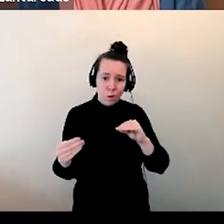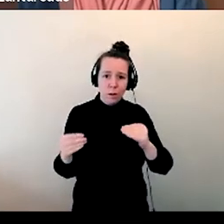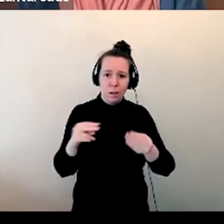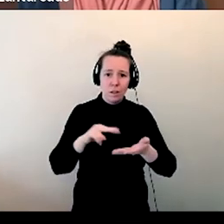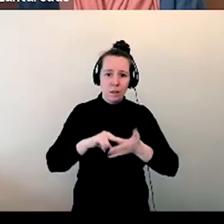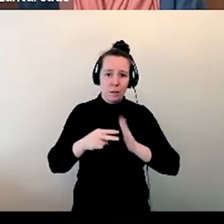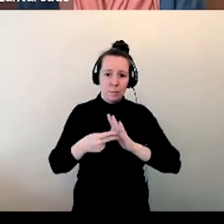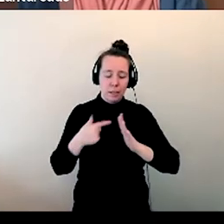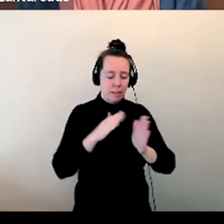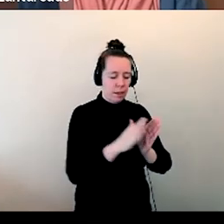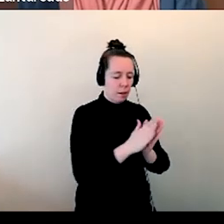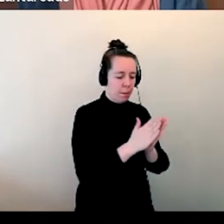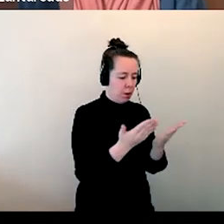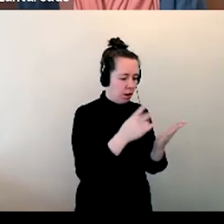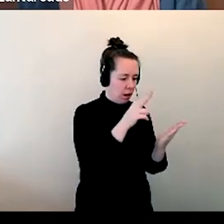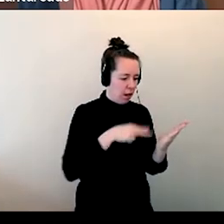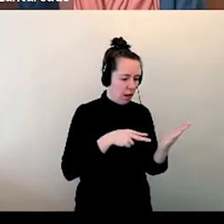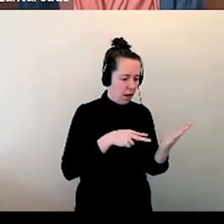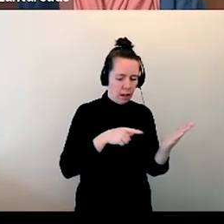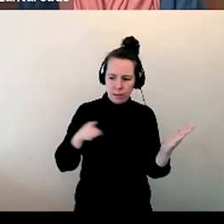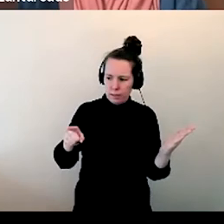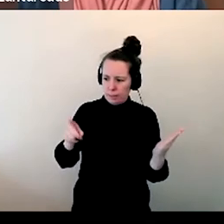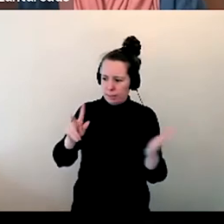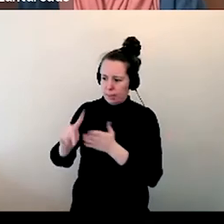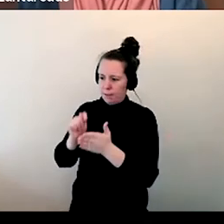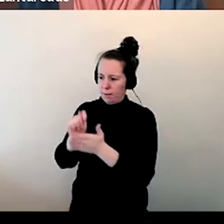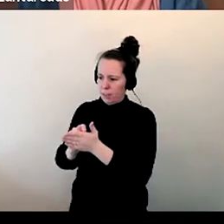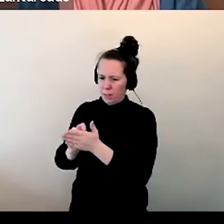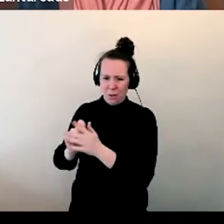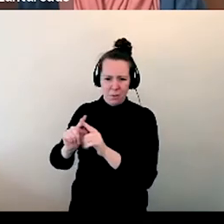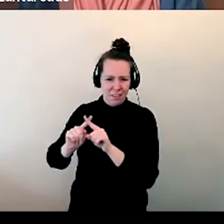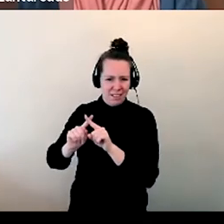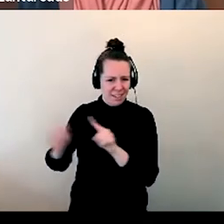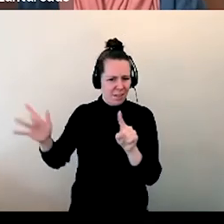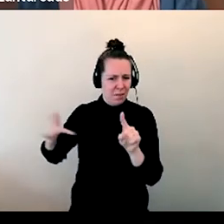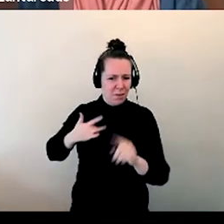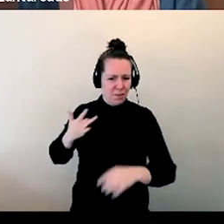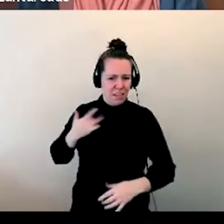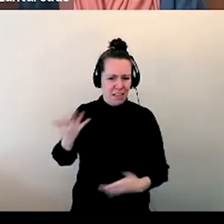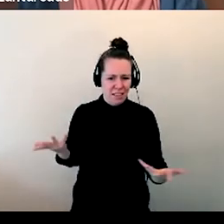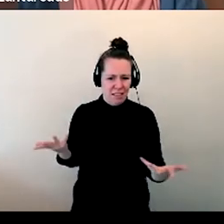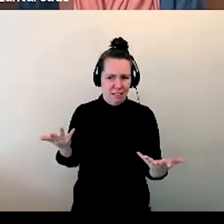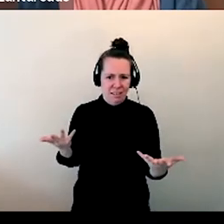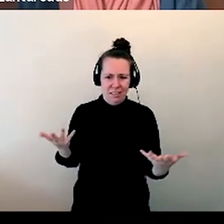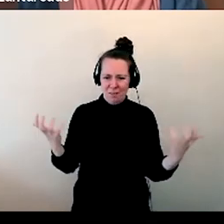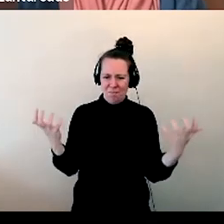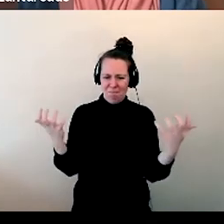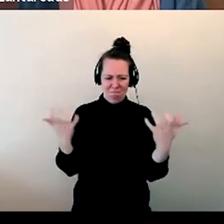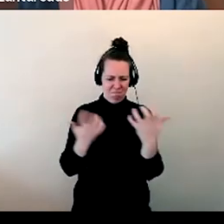presenting this book. And that can sometimes mislead people. So I think I always personally, it has to start with the